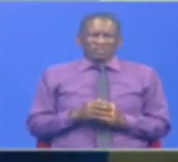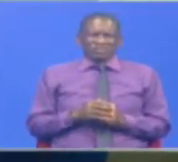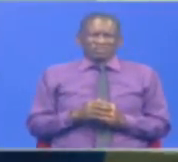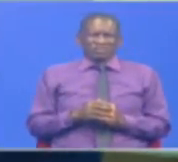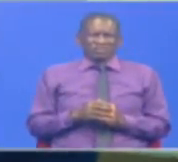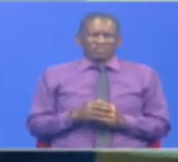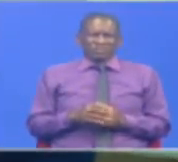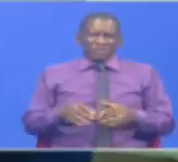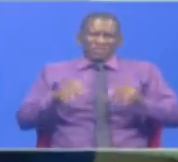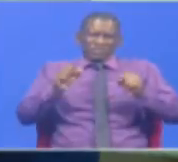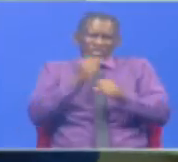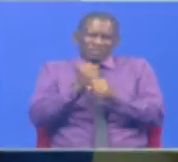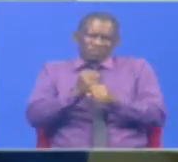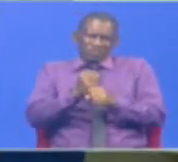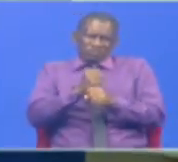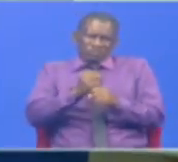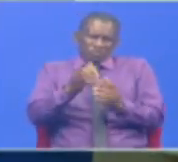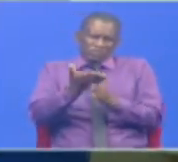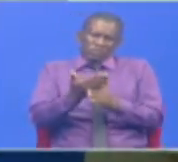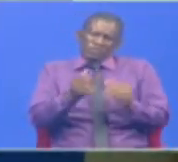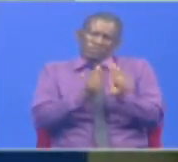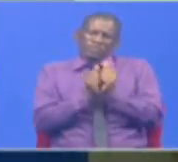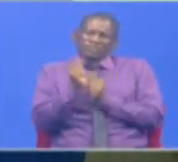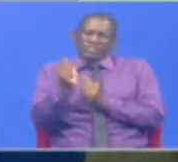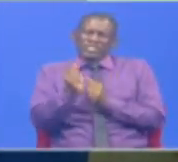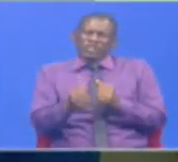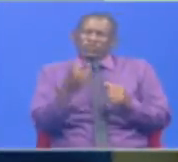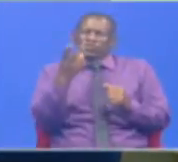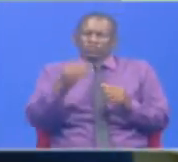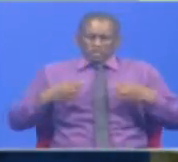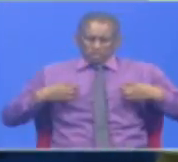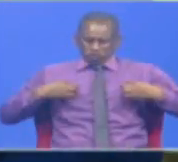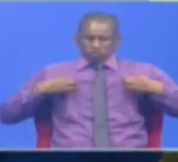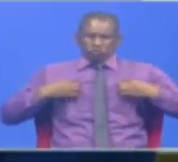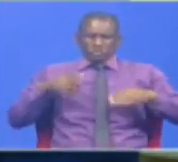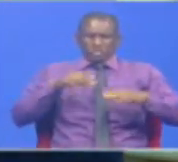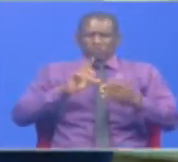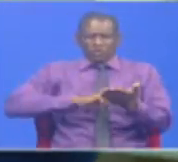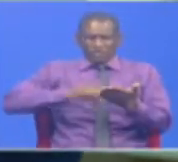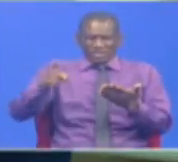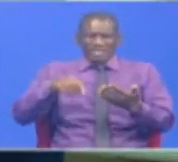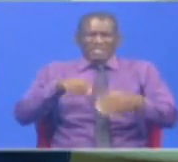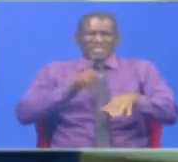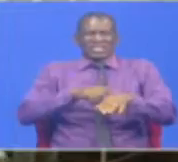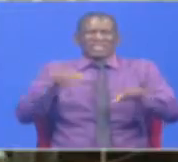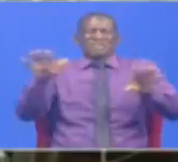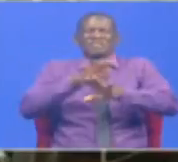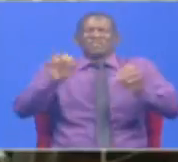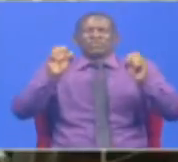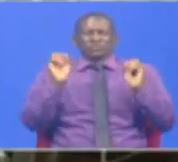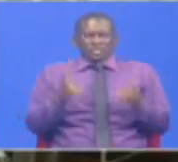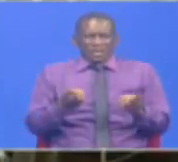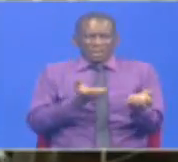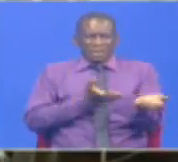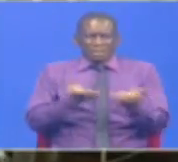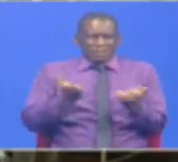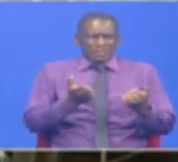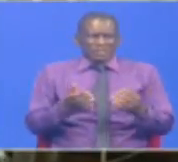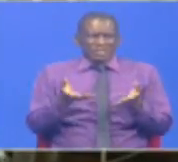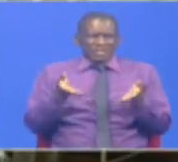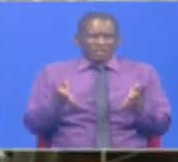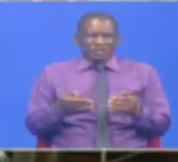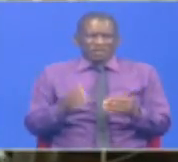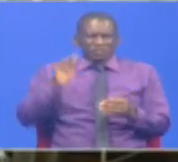We can do between 15 and 20 suits in a week. That was when everything was okay. Business has definitely gone down